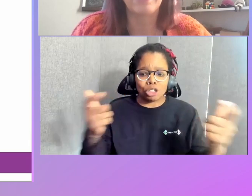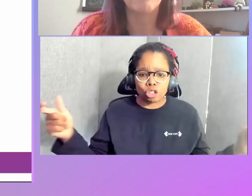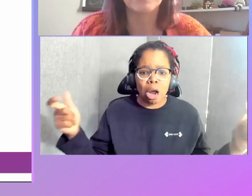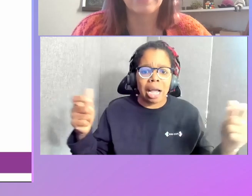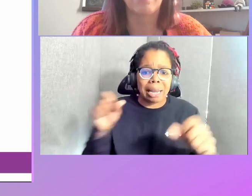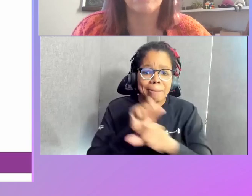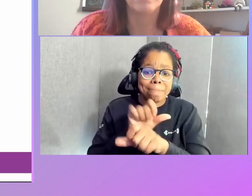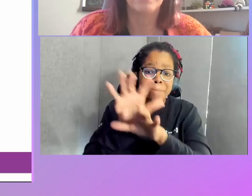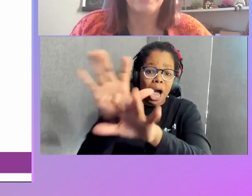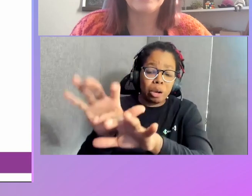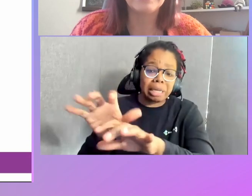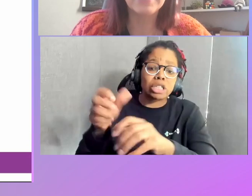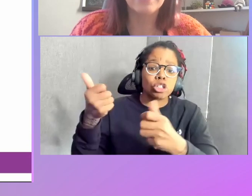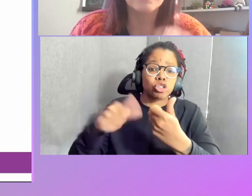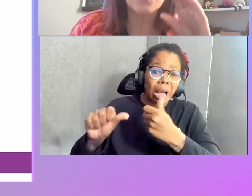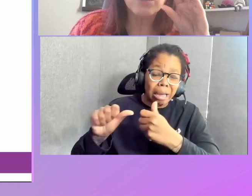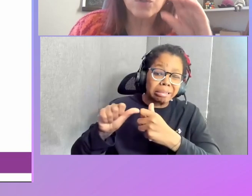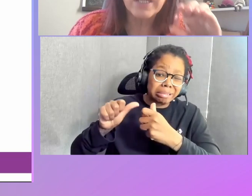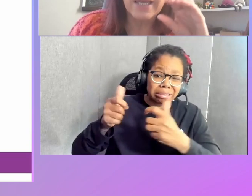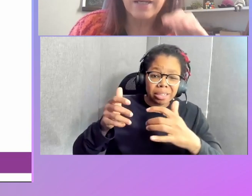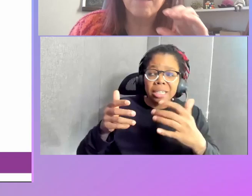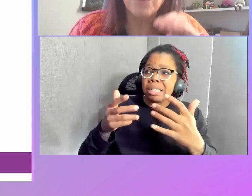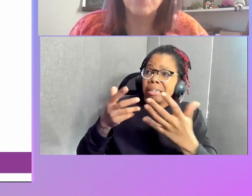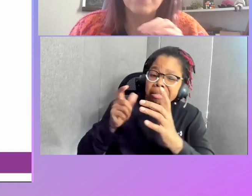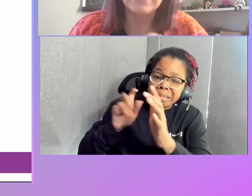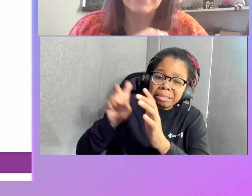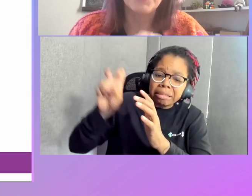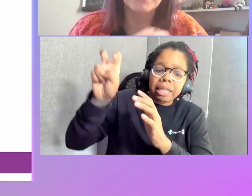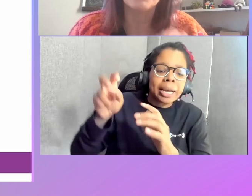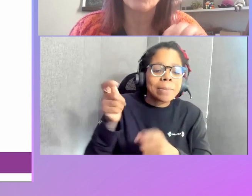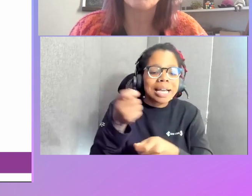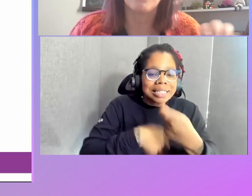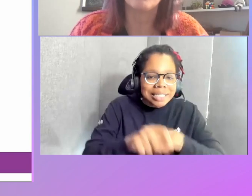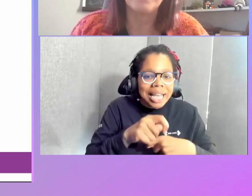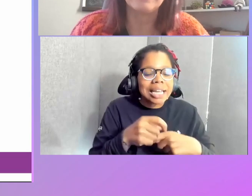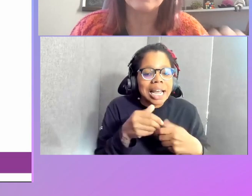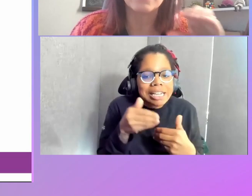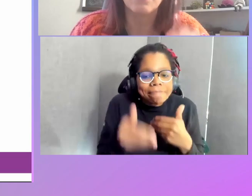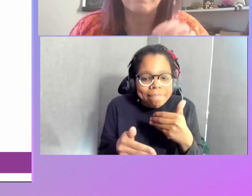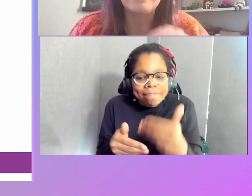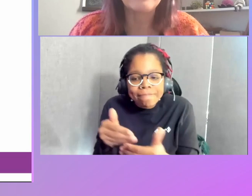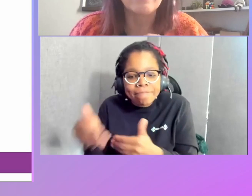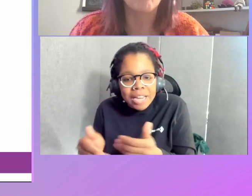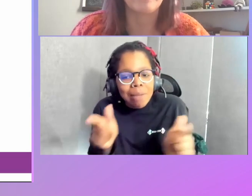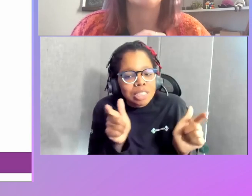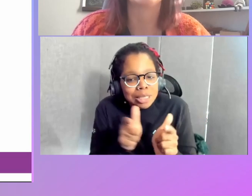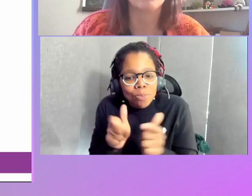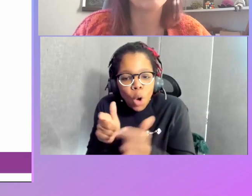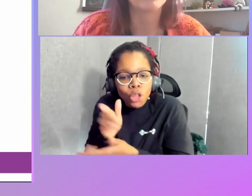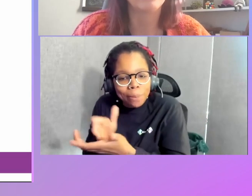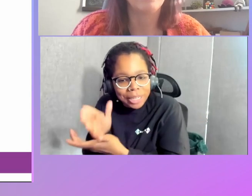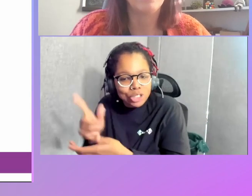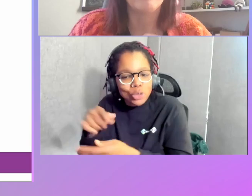mountain that they have to scale. And instead start looking at it through these digestible smaller pieces so that they can get